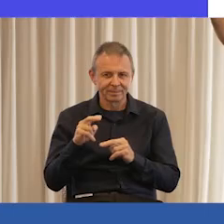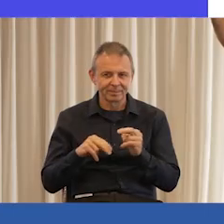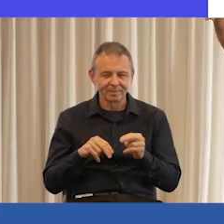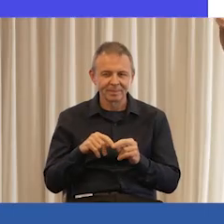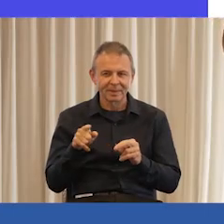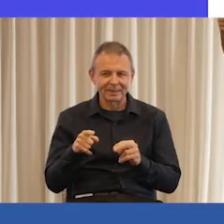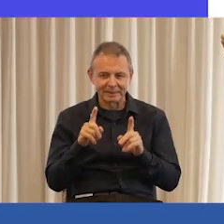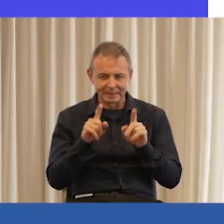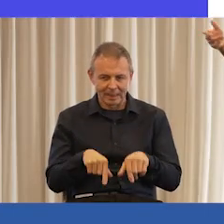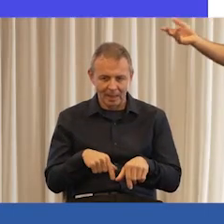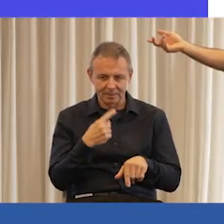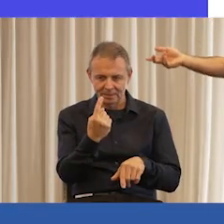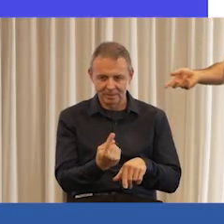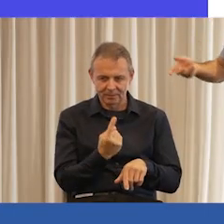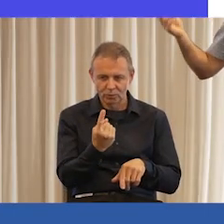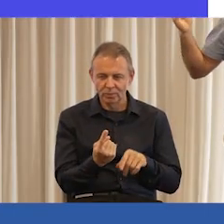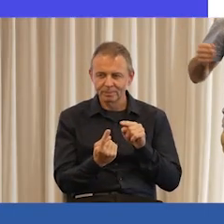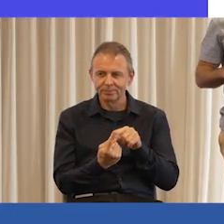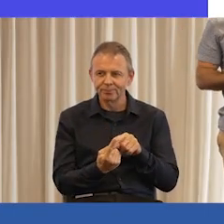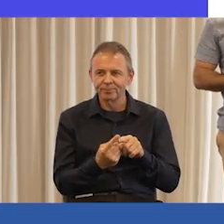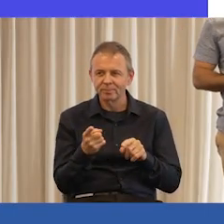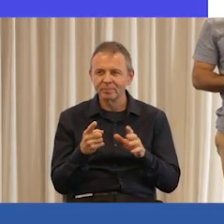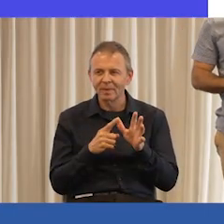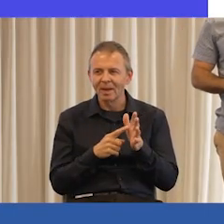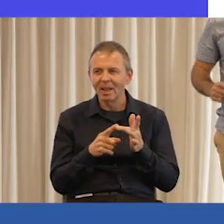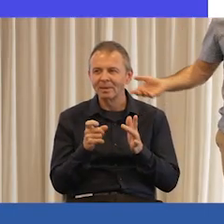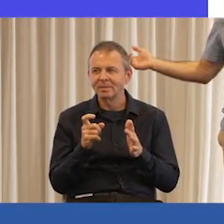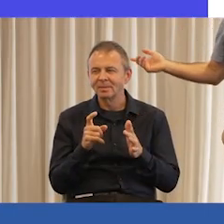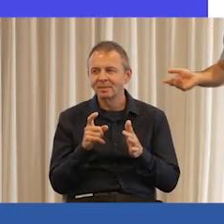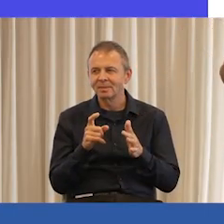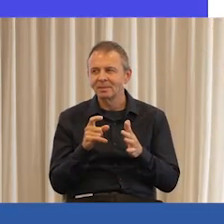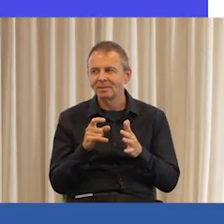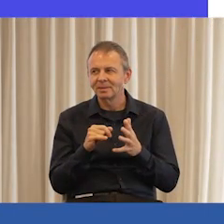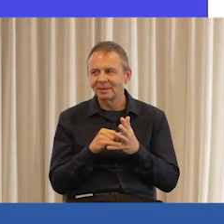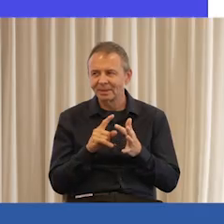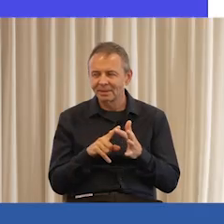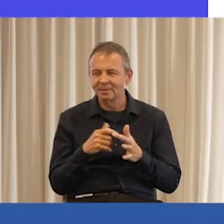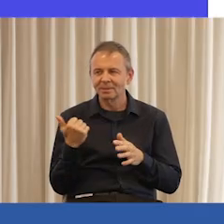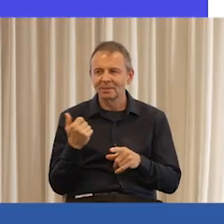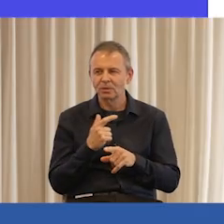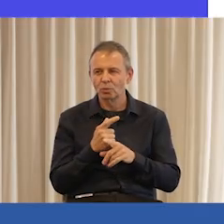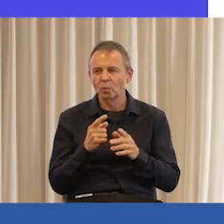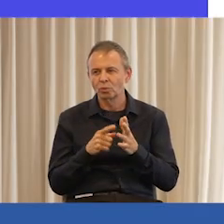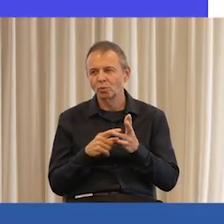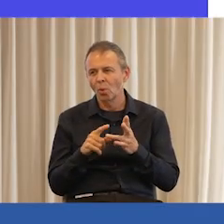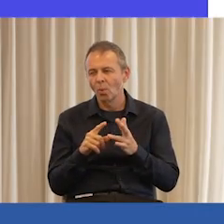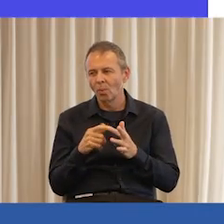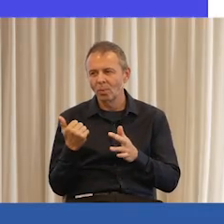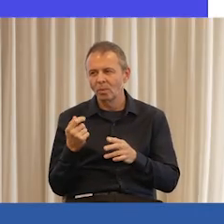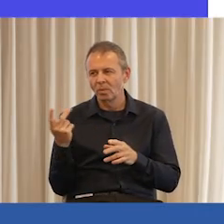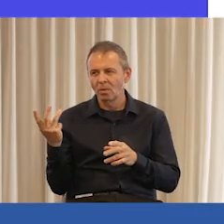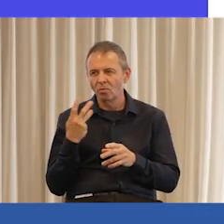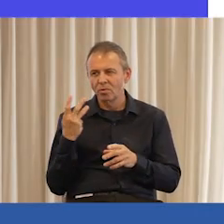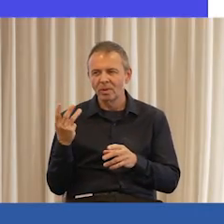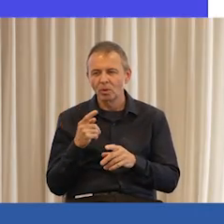heard Elise, Alex, and Joe talk about the assets of both their loved ones, but also the